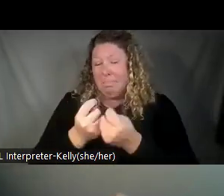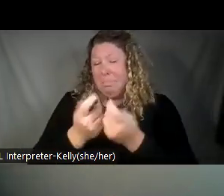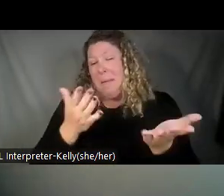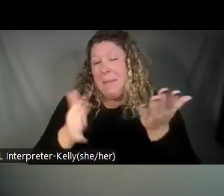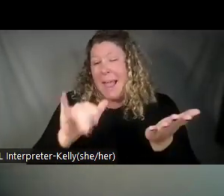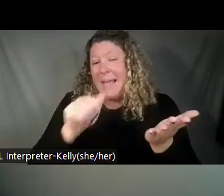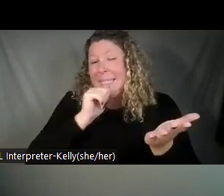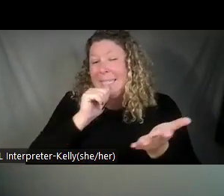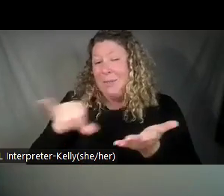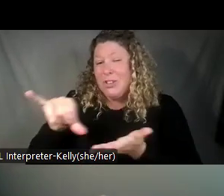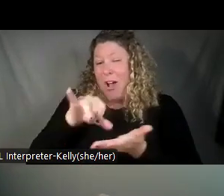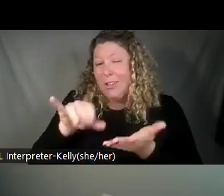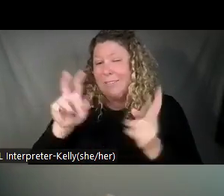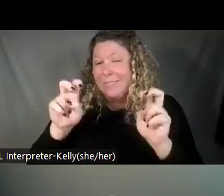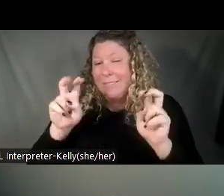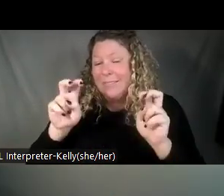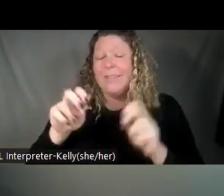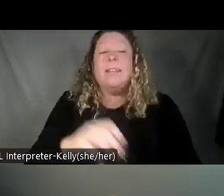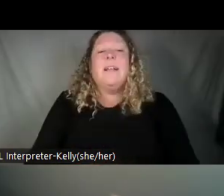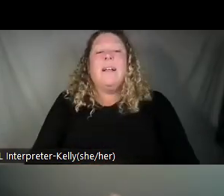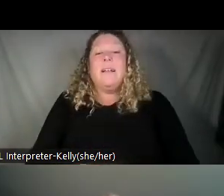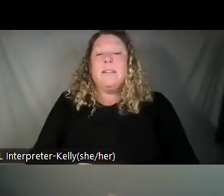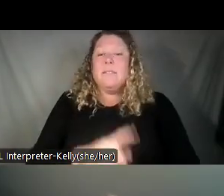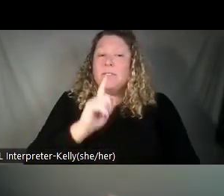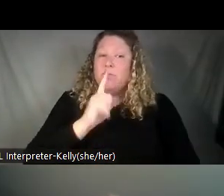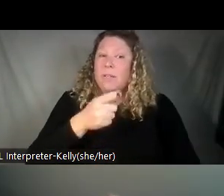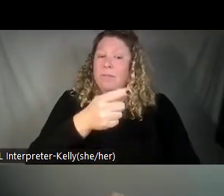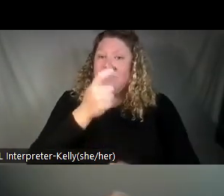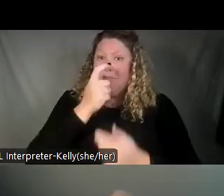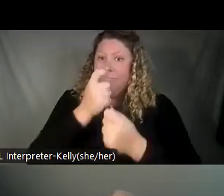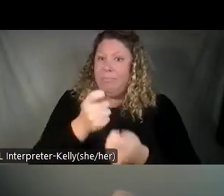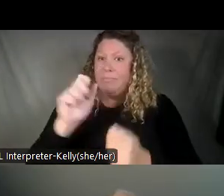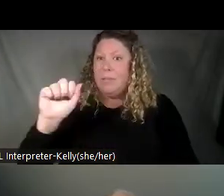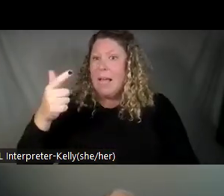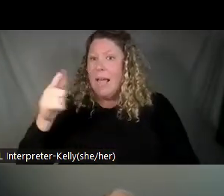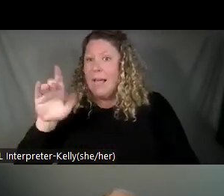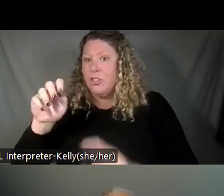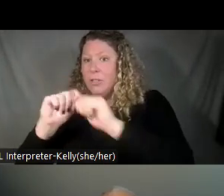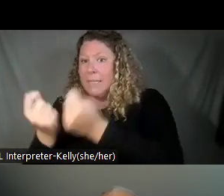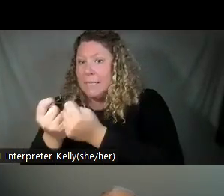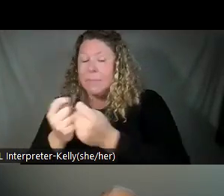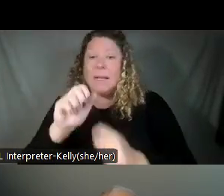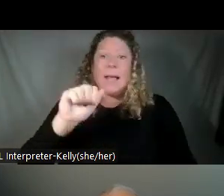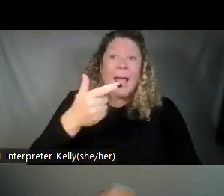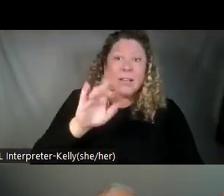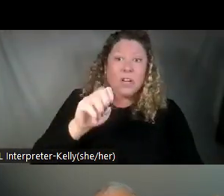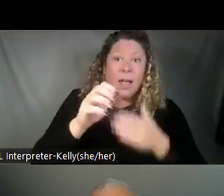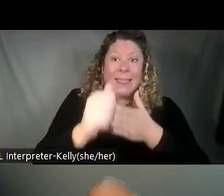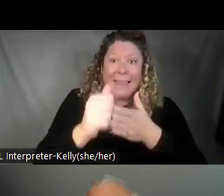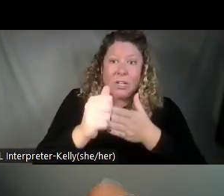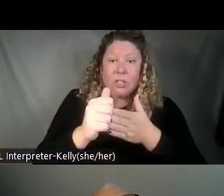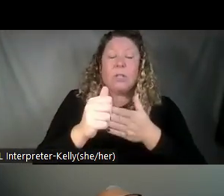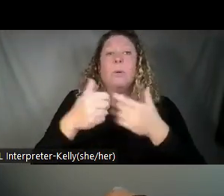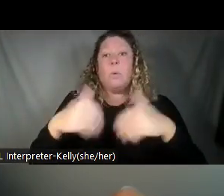that I really found to be very interesting. And there's a lot between agile teams and agile leadership. There's a lot